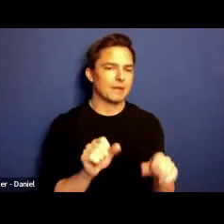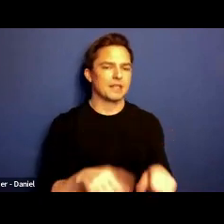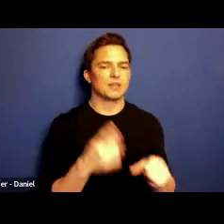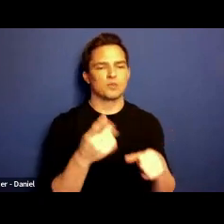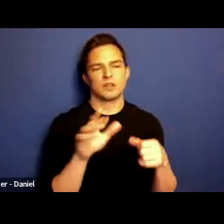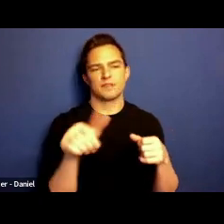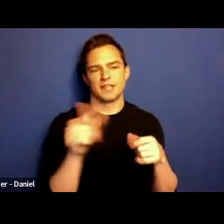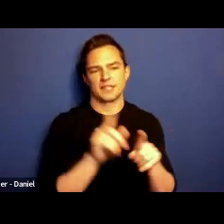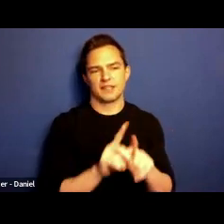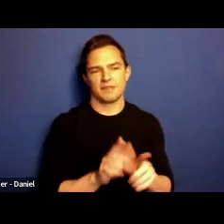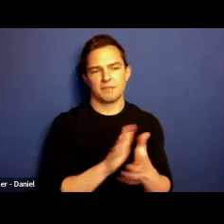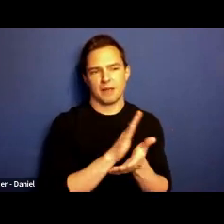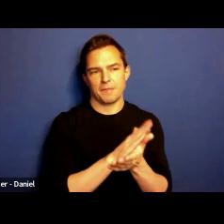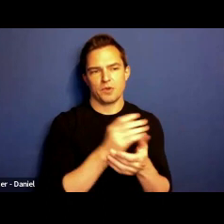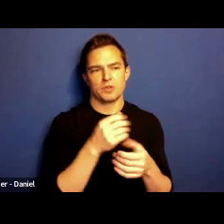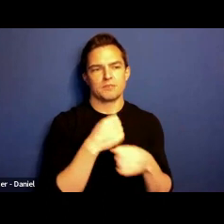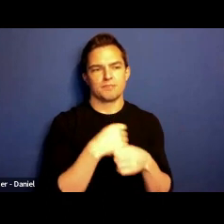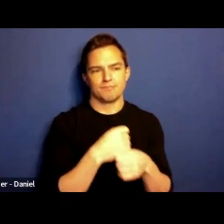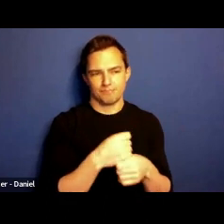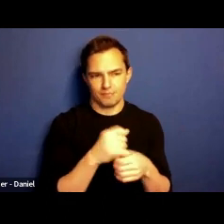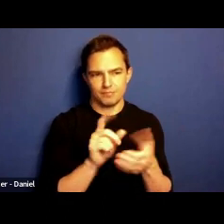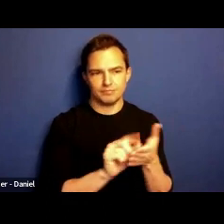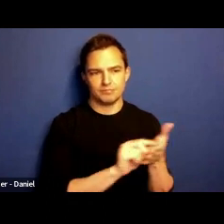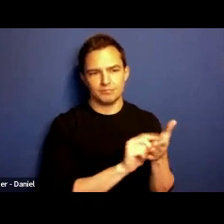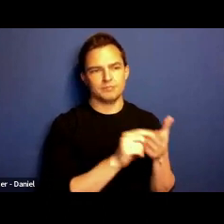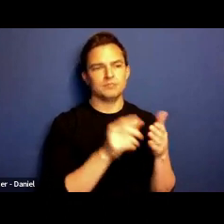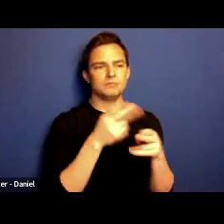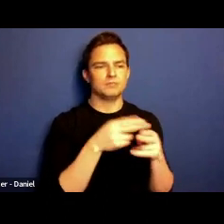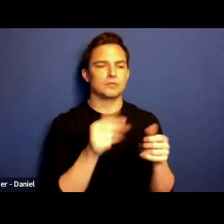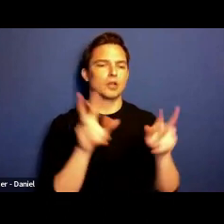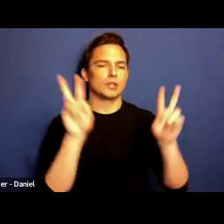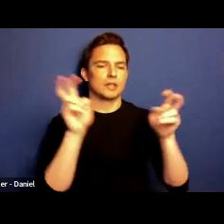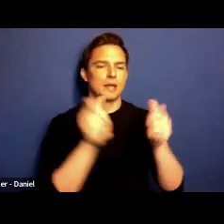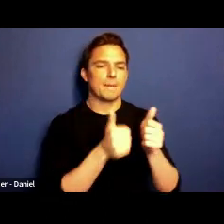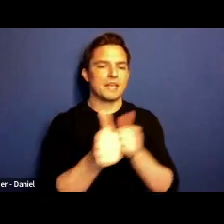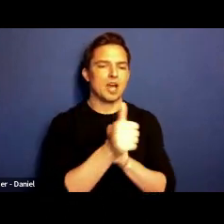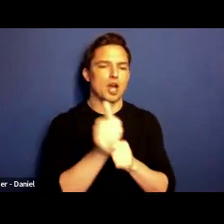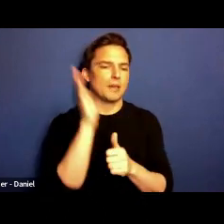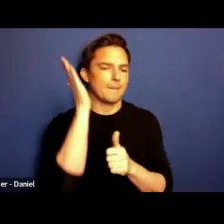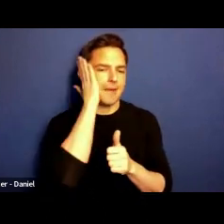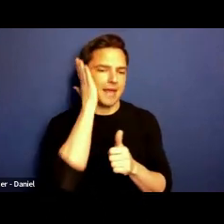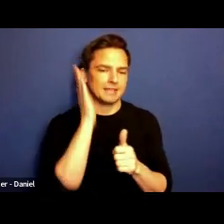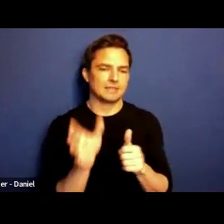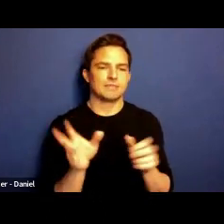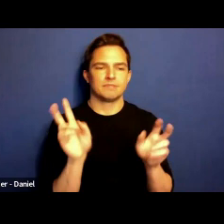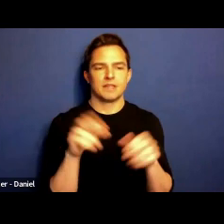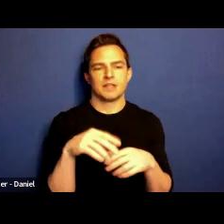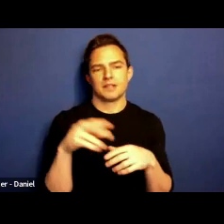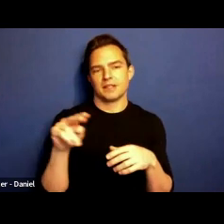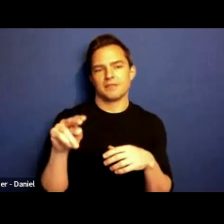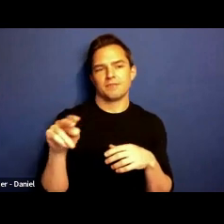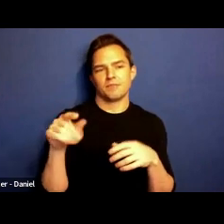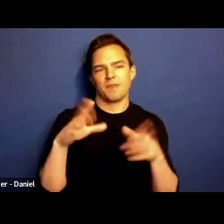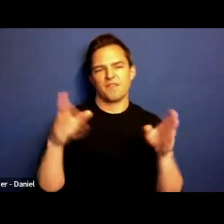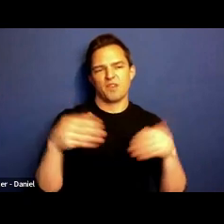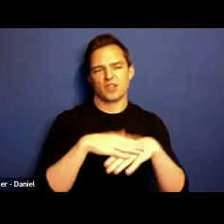that were produced and is part of a series called Beyond Beds that NASMHPD's been doing that focus on the role of inpatient care